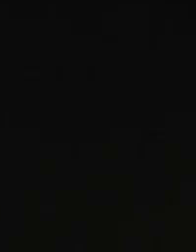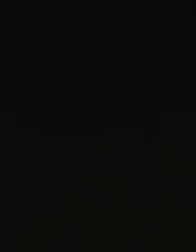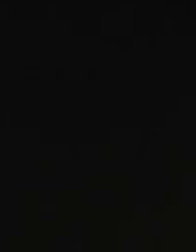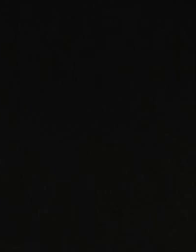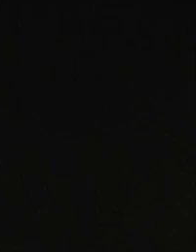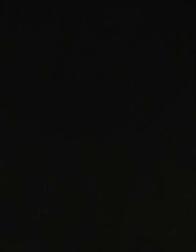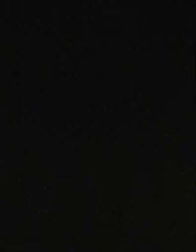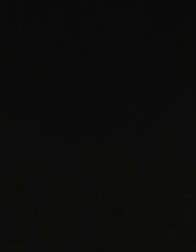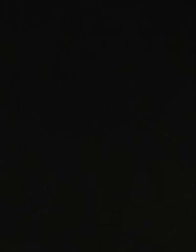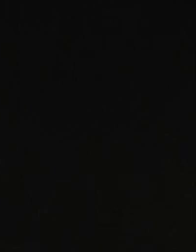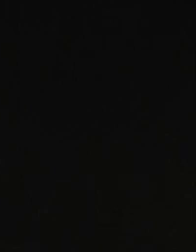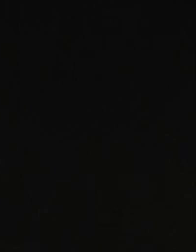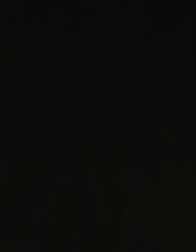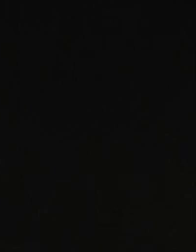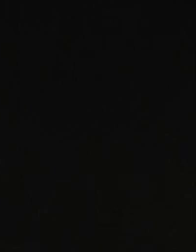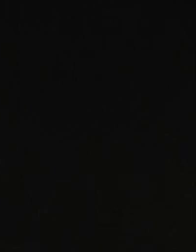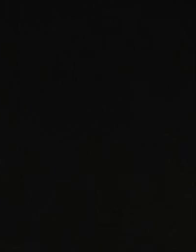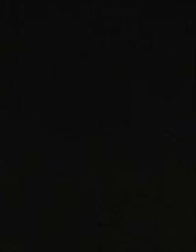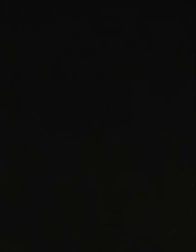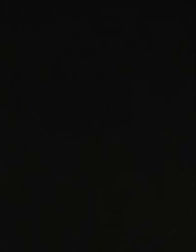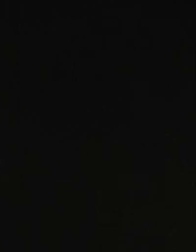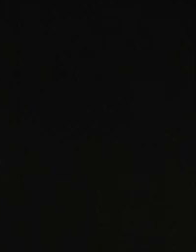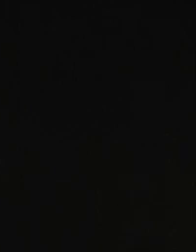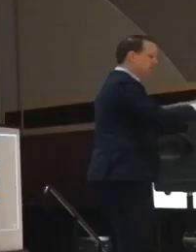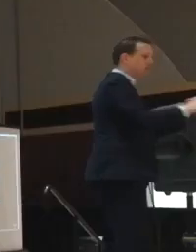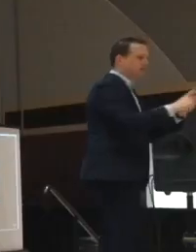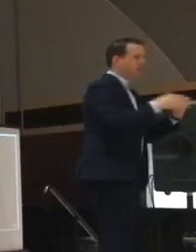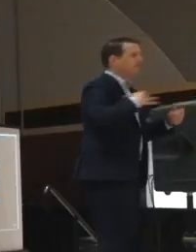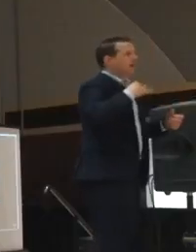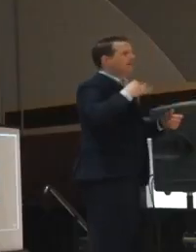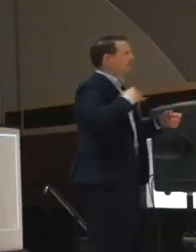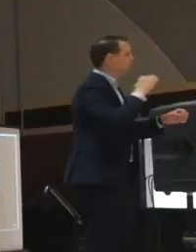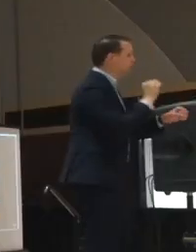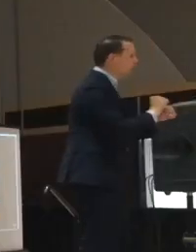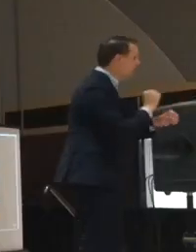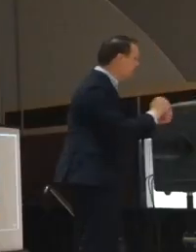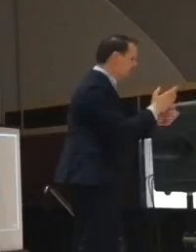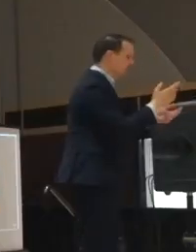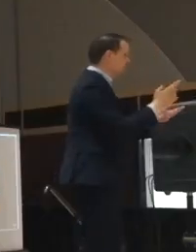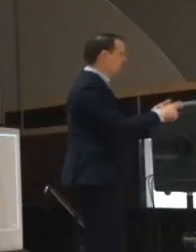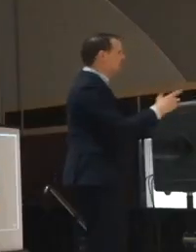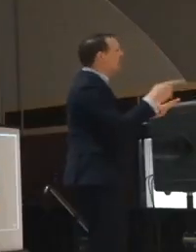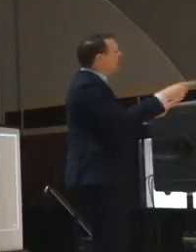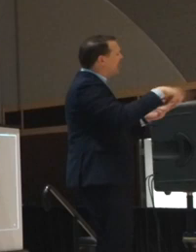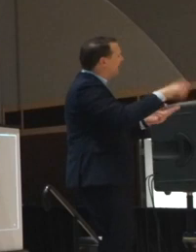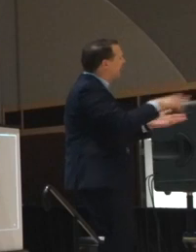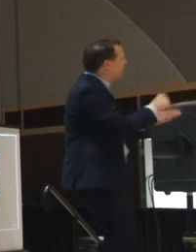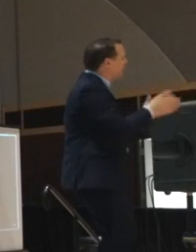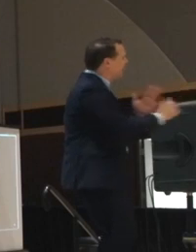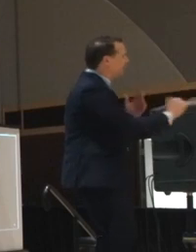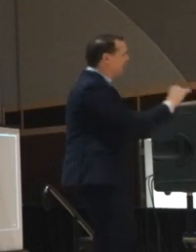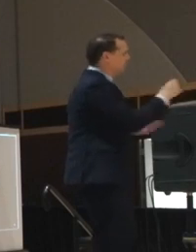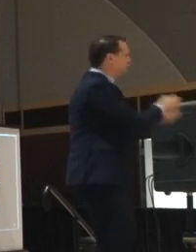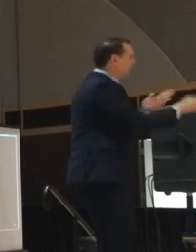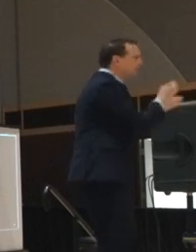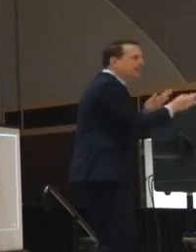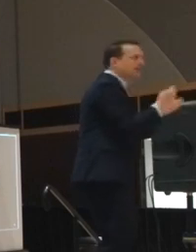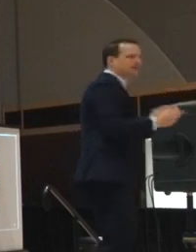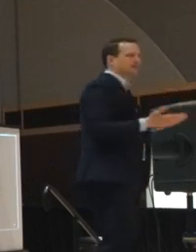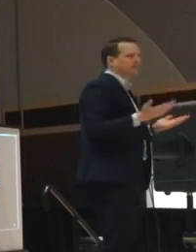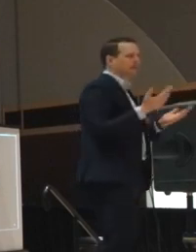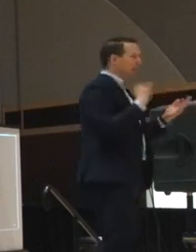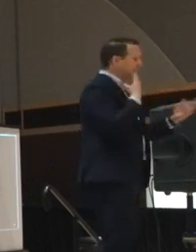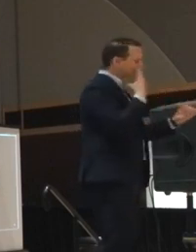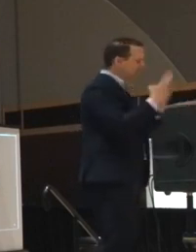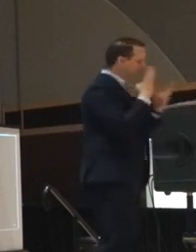outside the home. It could be dog walking. It could be a volunteer job. They've got to learn skills like shopping. I'm